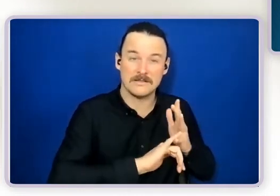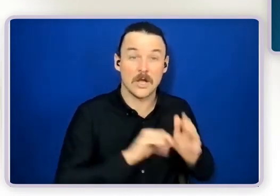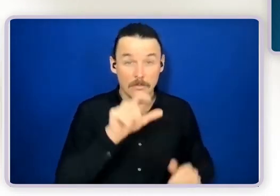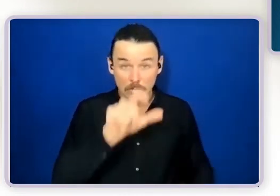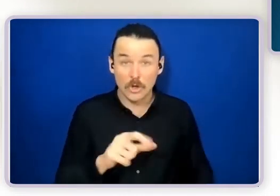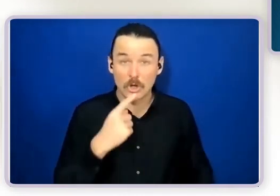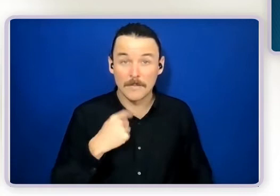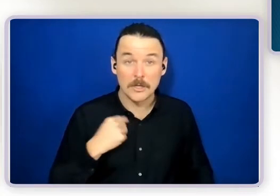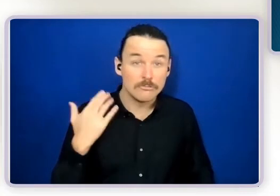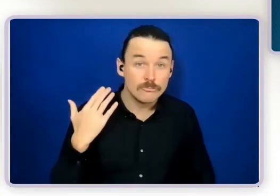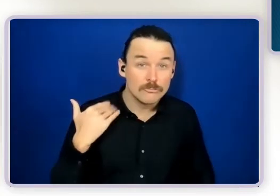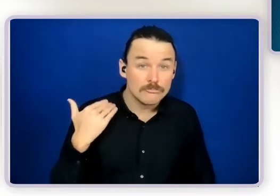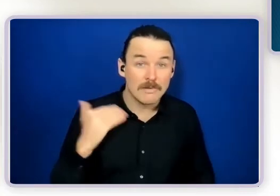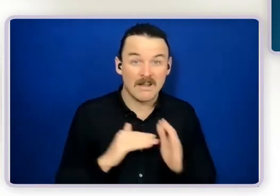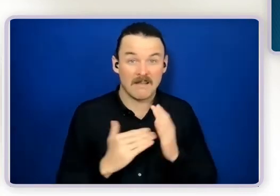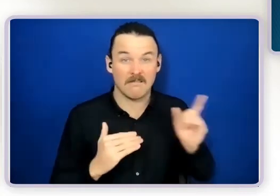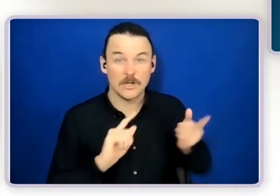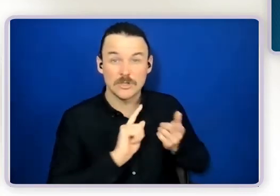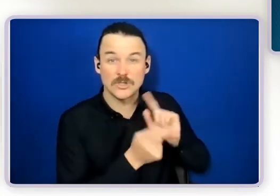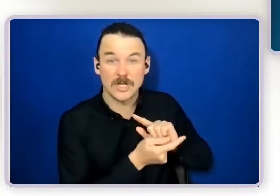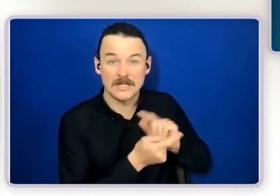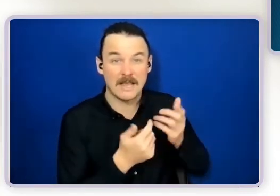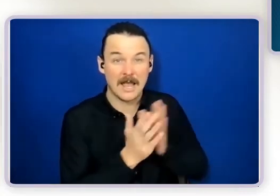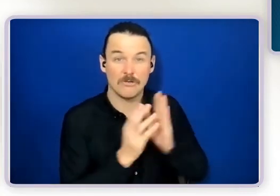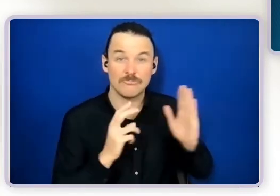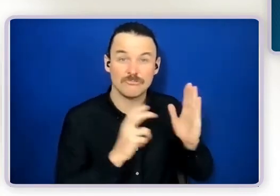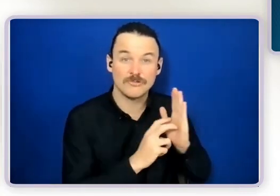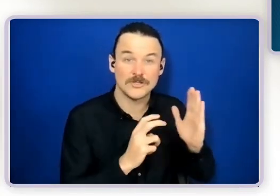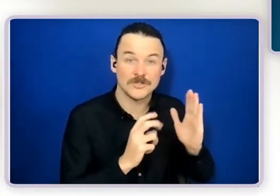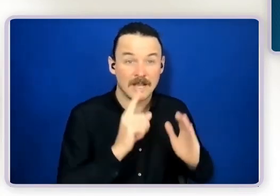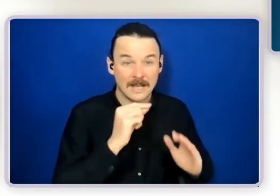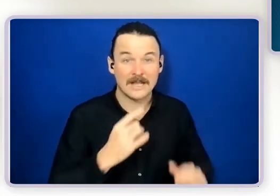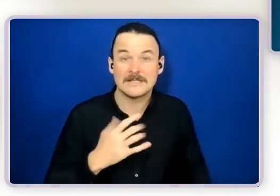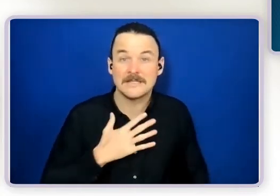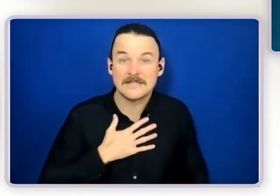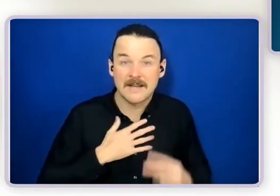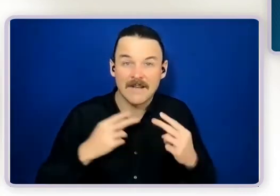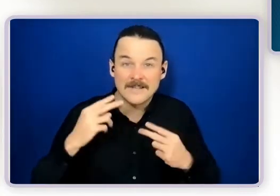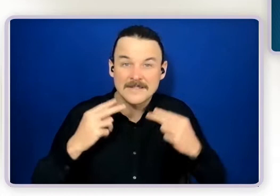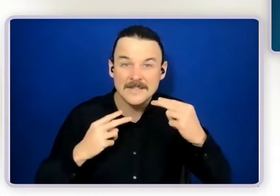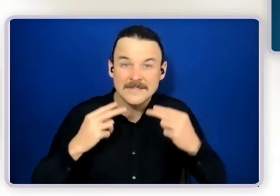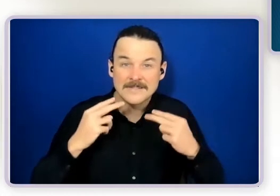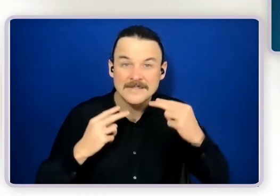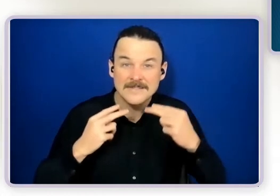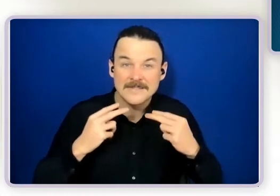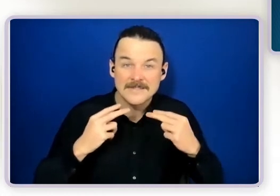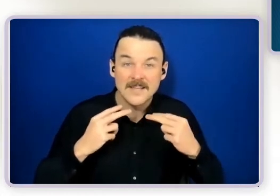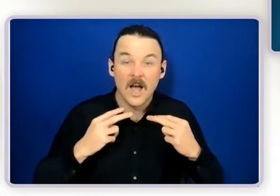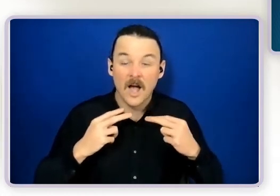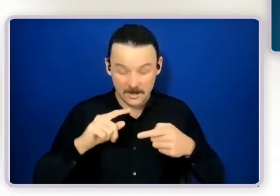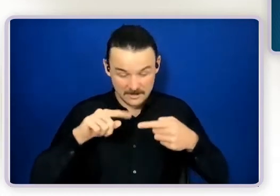procedure for registration to a self-assessment, which is a pretty bad idea in my